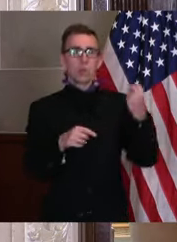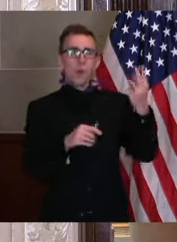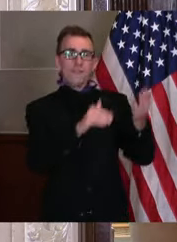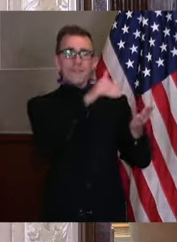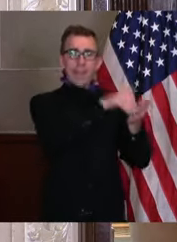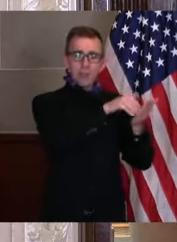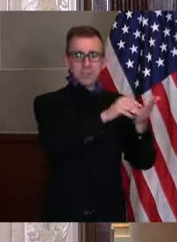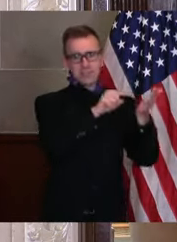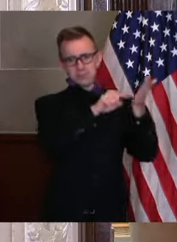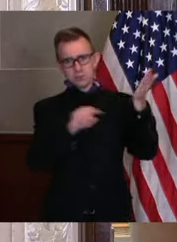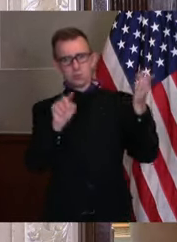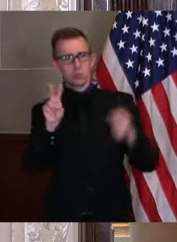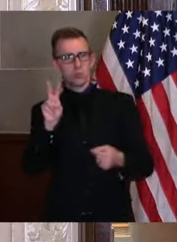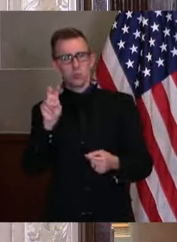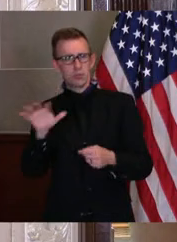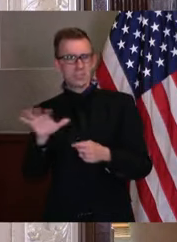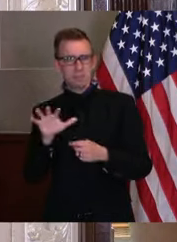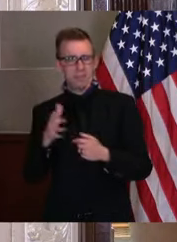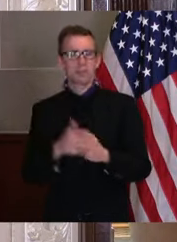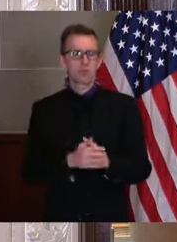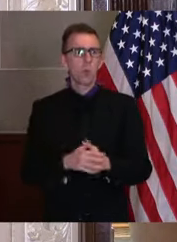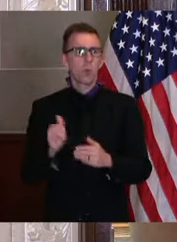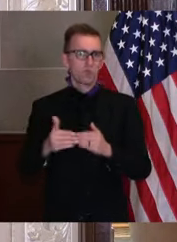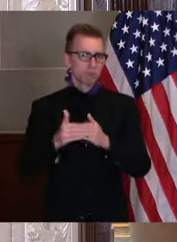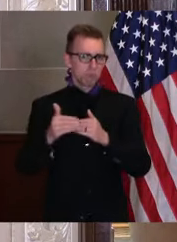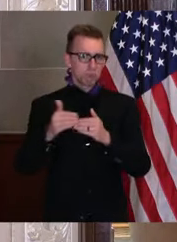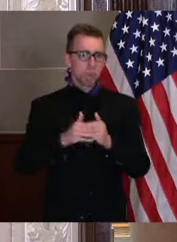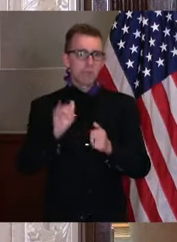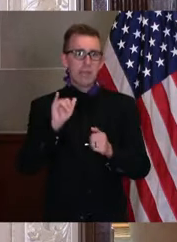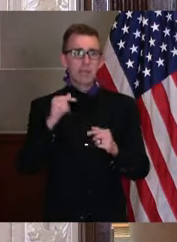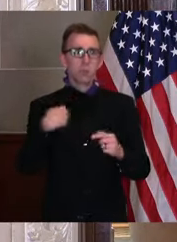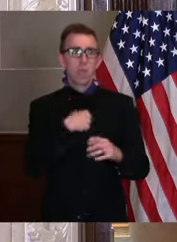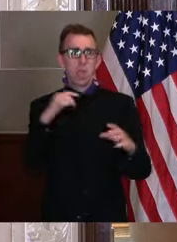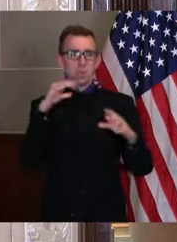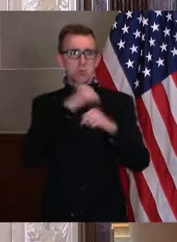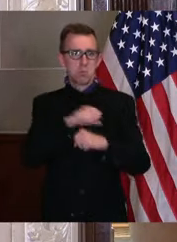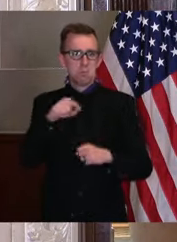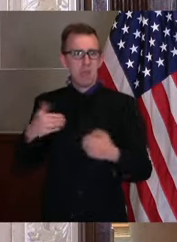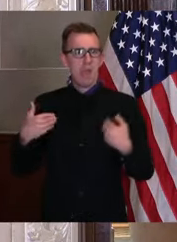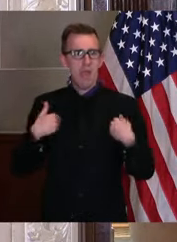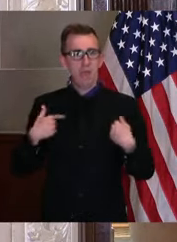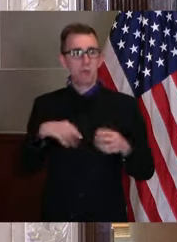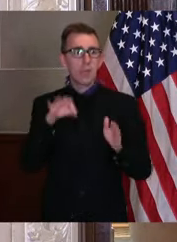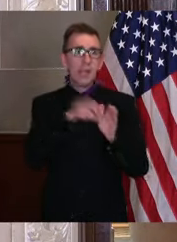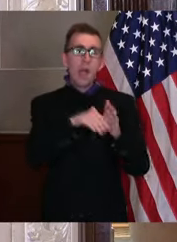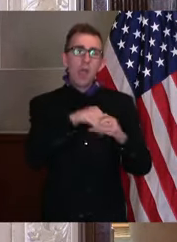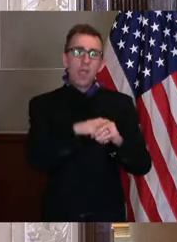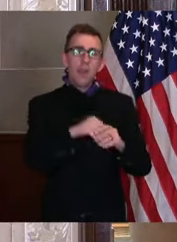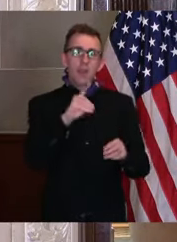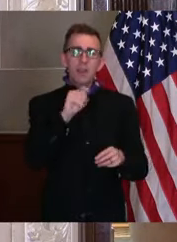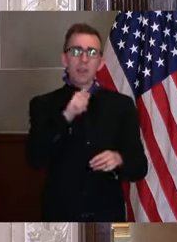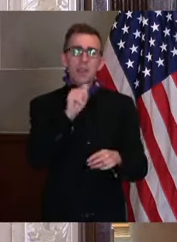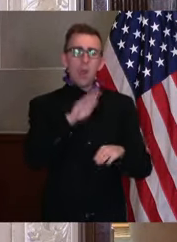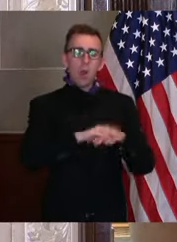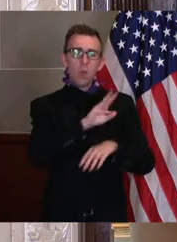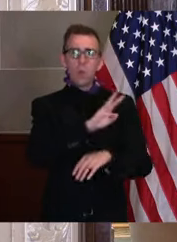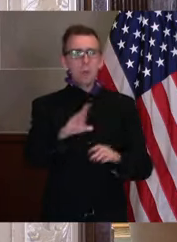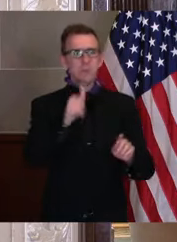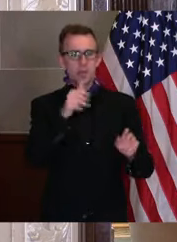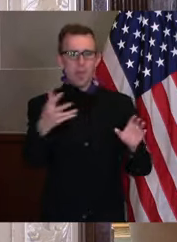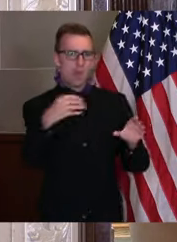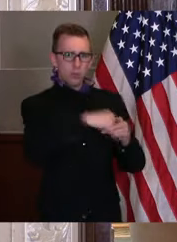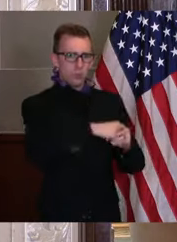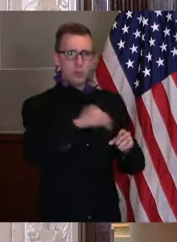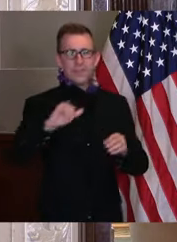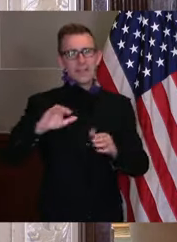12,000. So we know that going forward. Those are presumptively positive. We don't count them in our data that you hear on our website. We treat